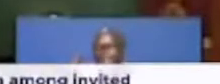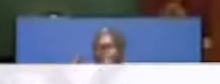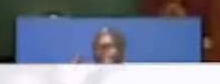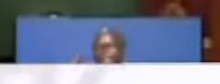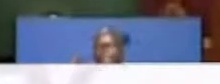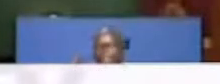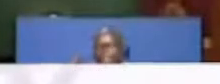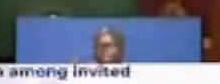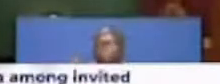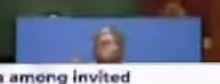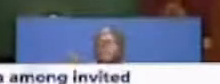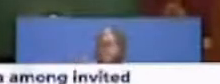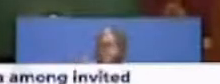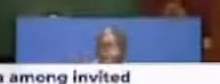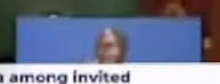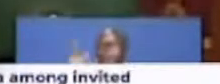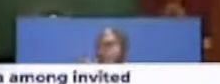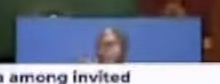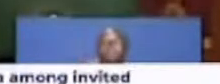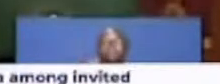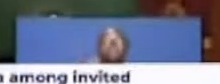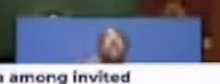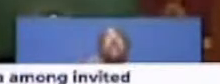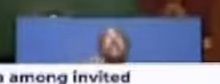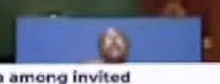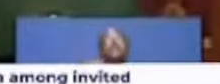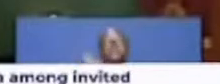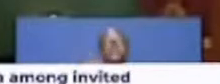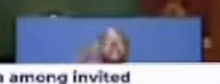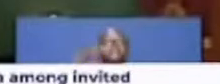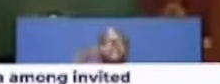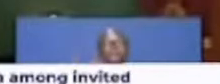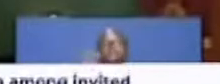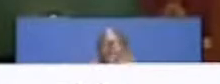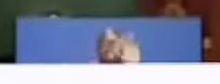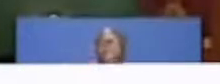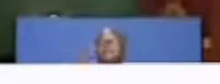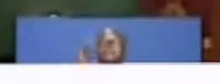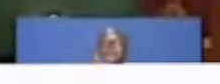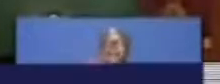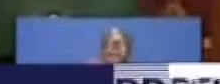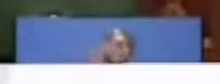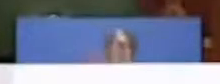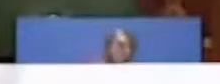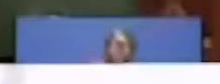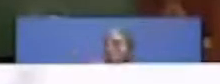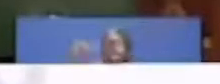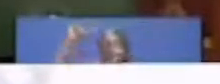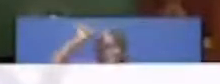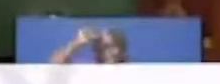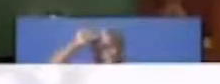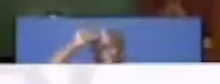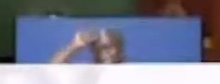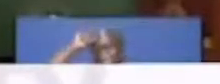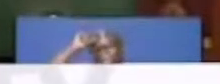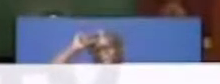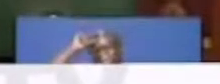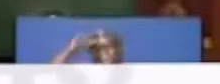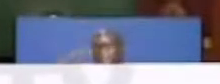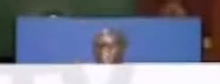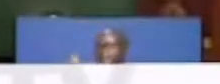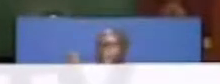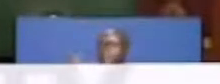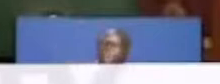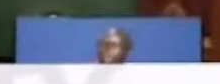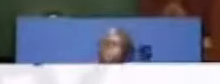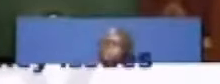and doing so 15 times faster than previous administrations, and I will expound on this in a little